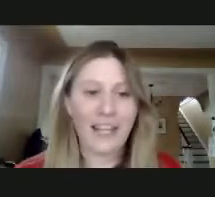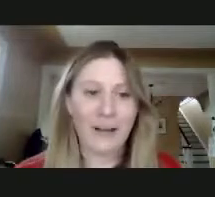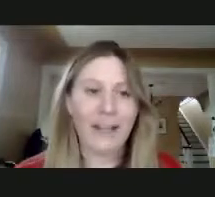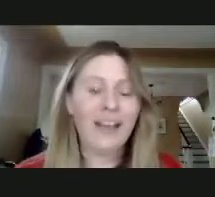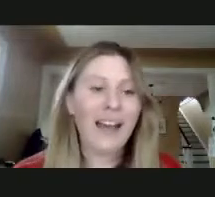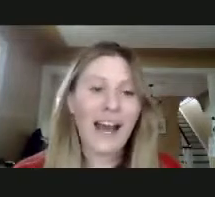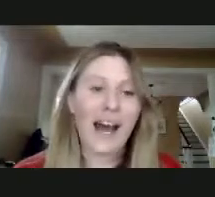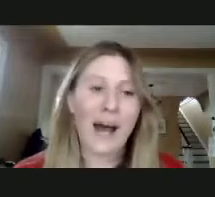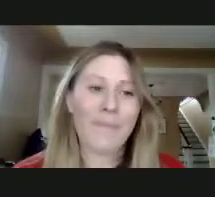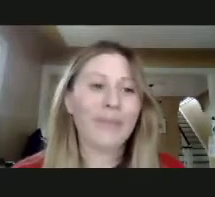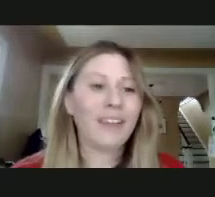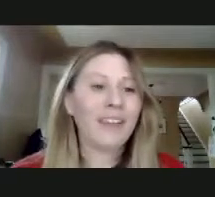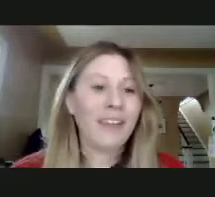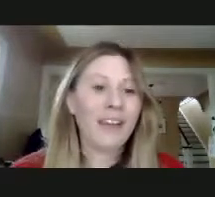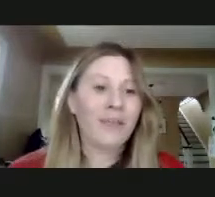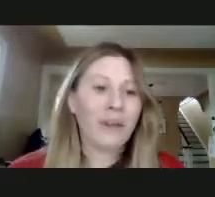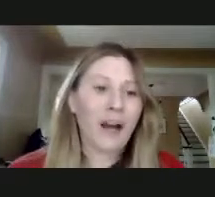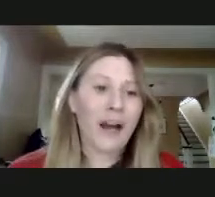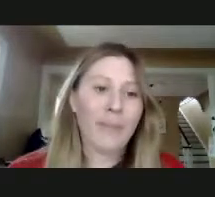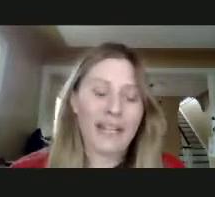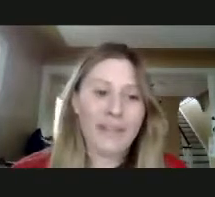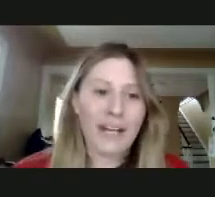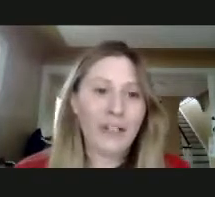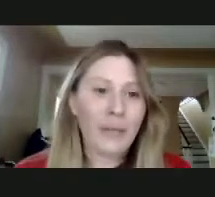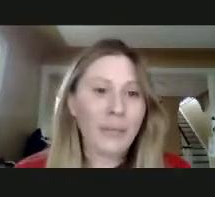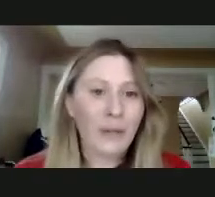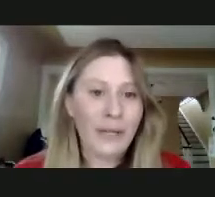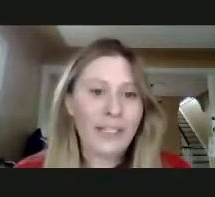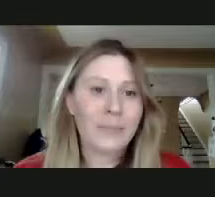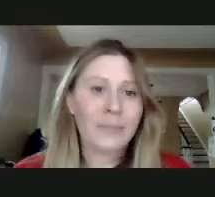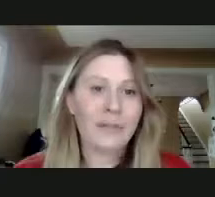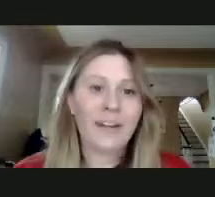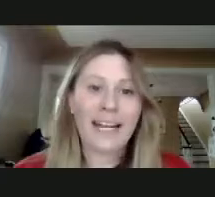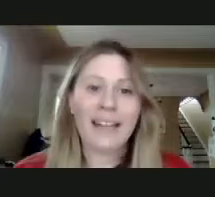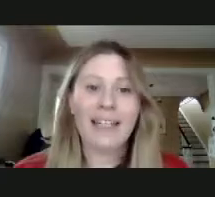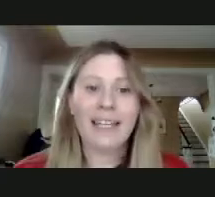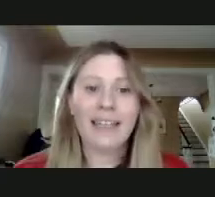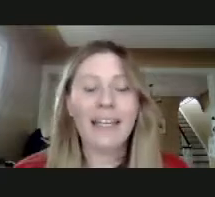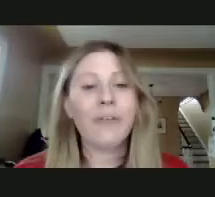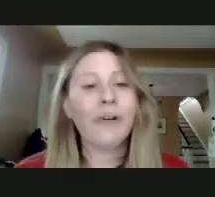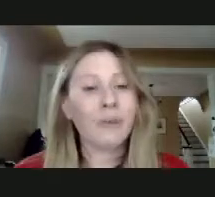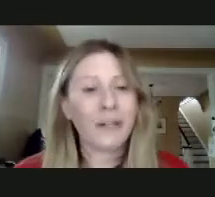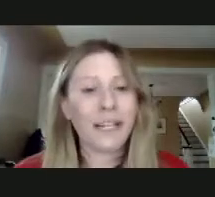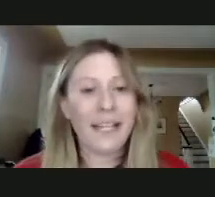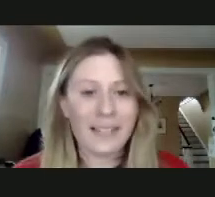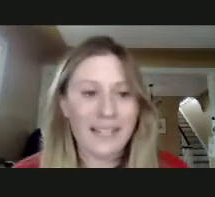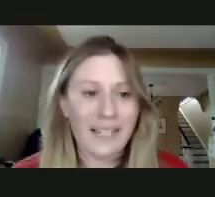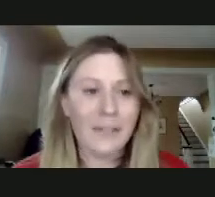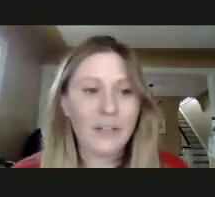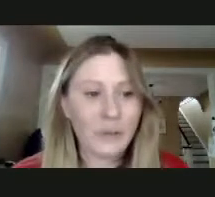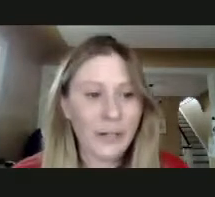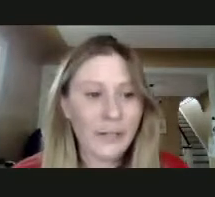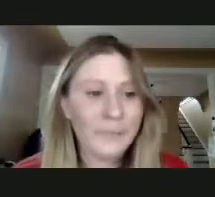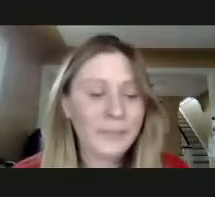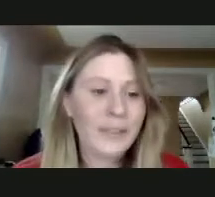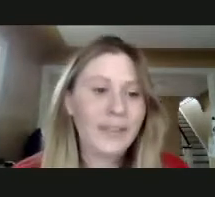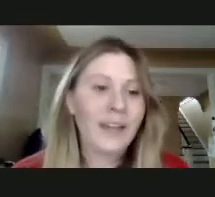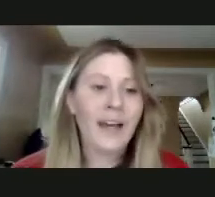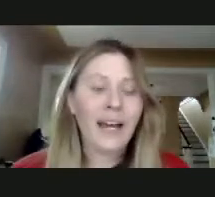to anyone for our manufacturing employees, provided that they live or work in the city of